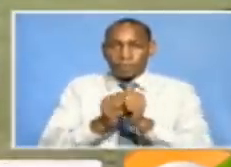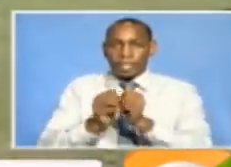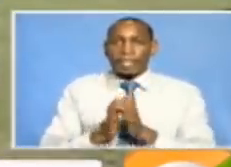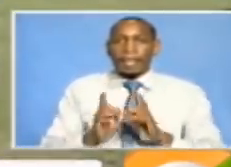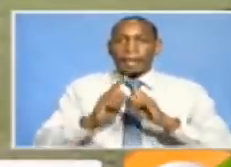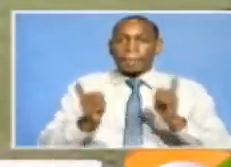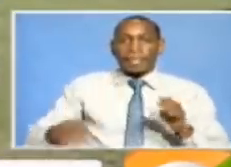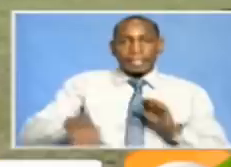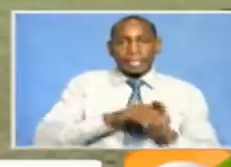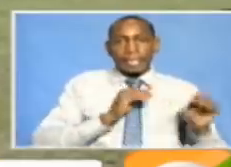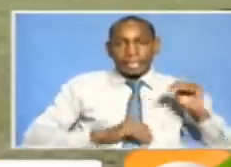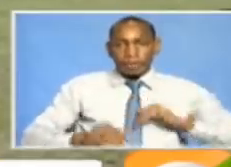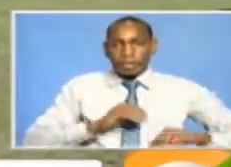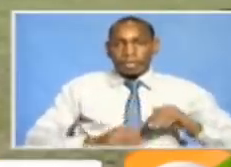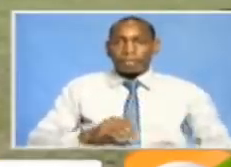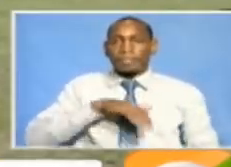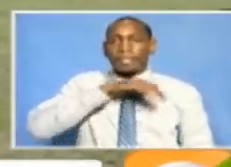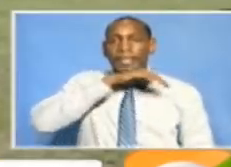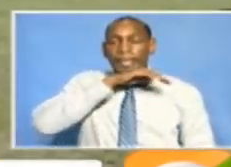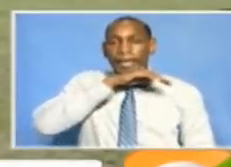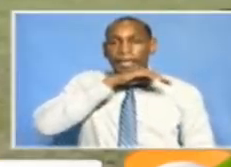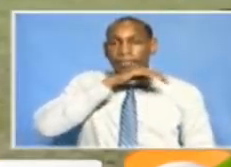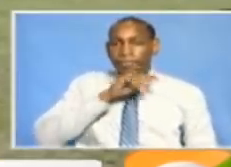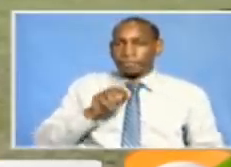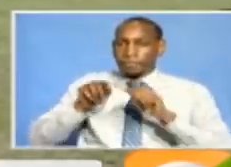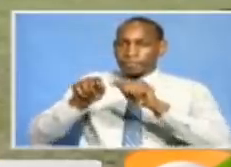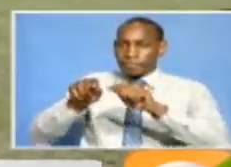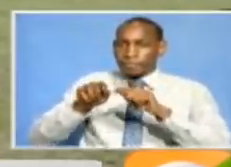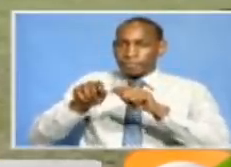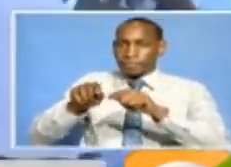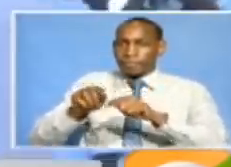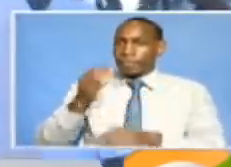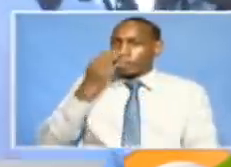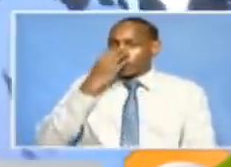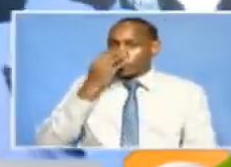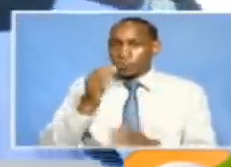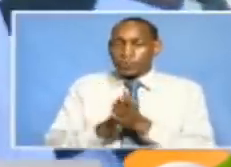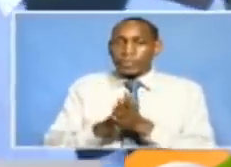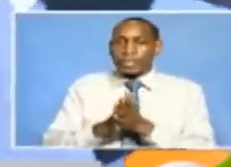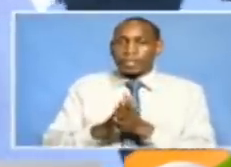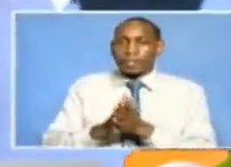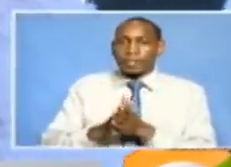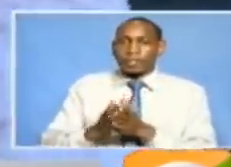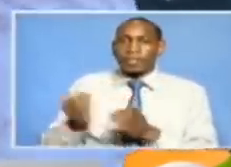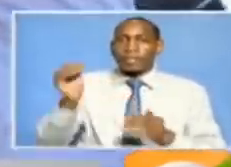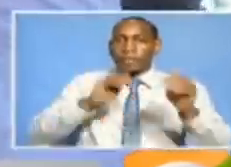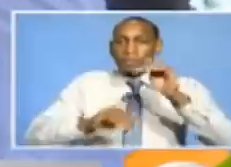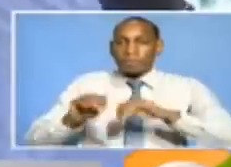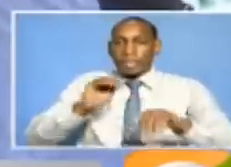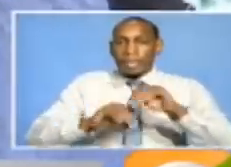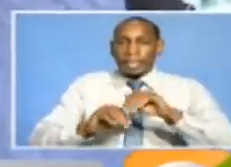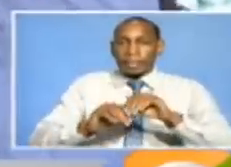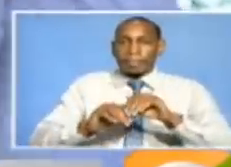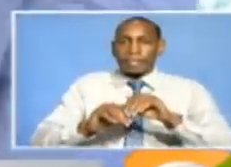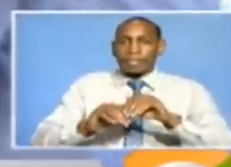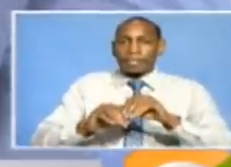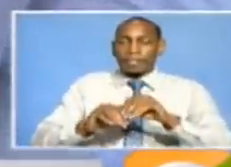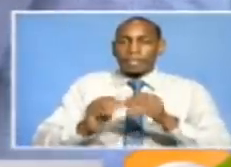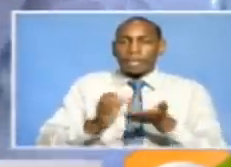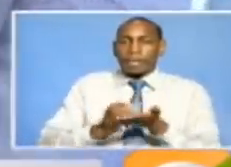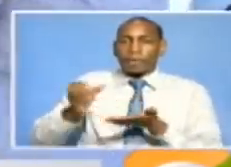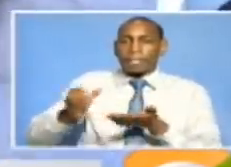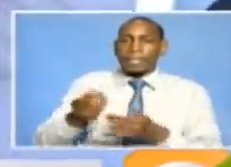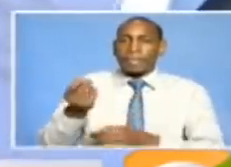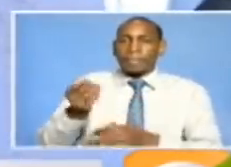fight against corruption, Odinga fired subtle salvos directed at Ruto and the frequency of fundraisers he attends, donating huge sums of